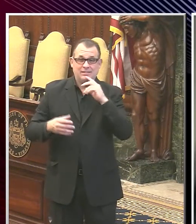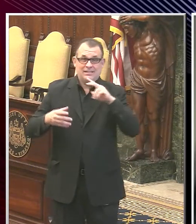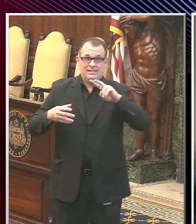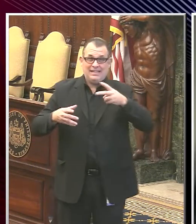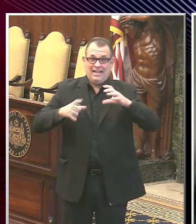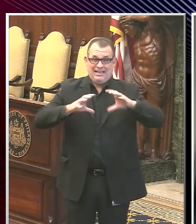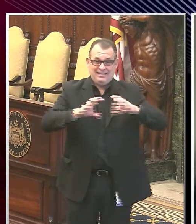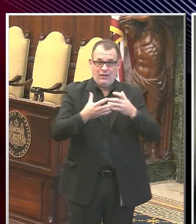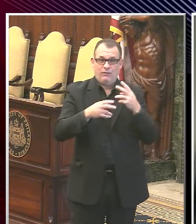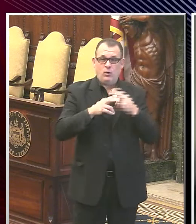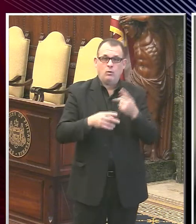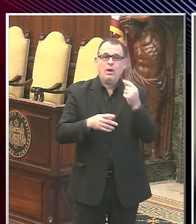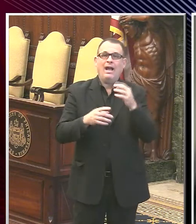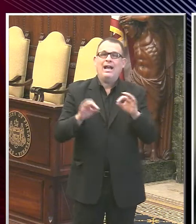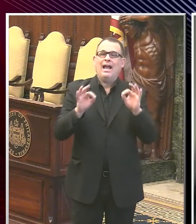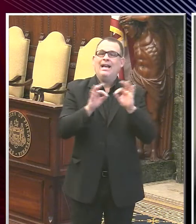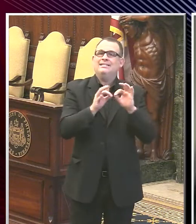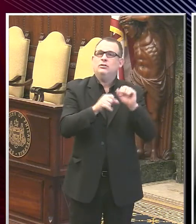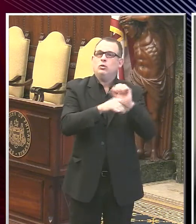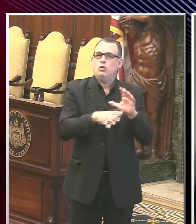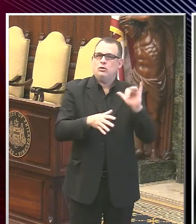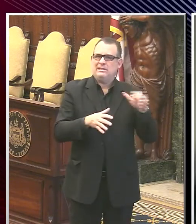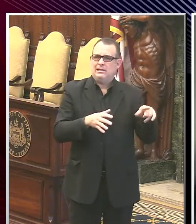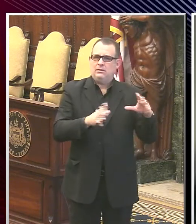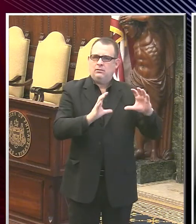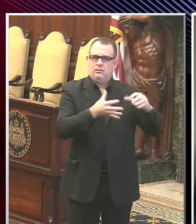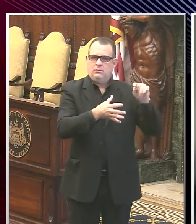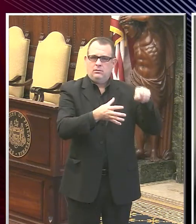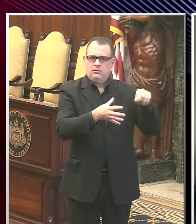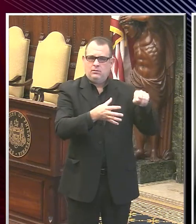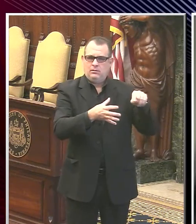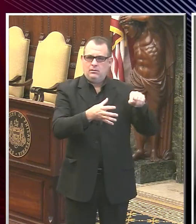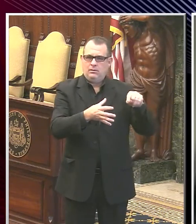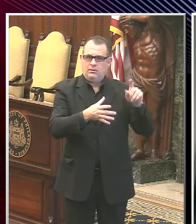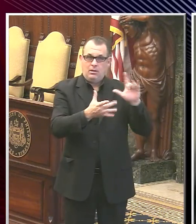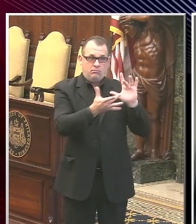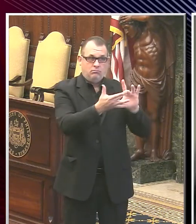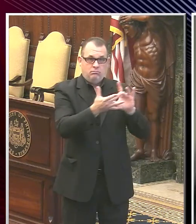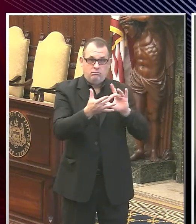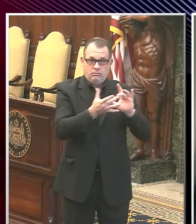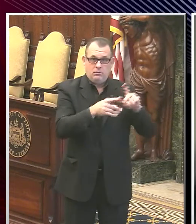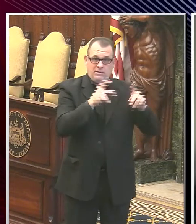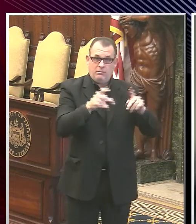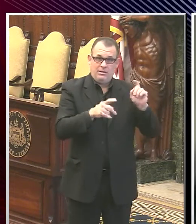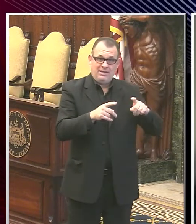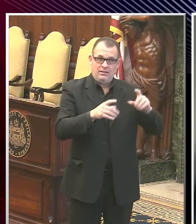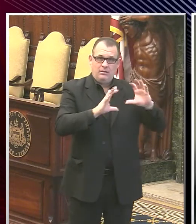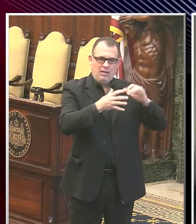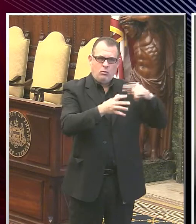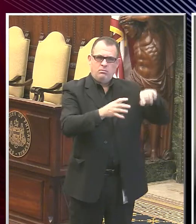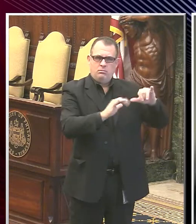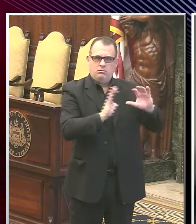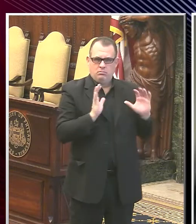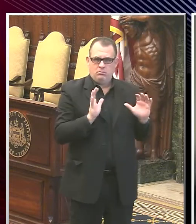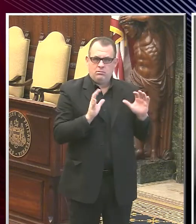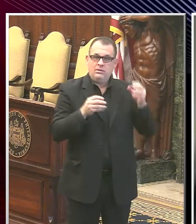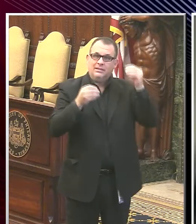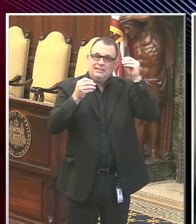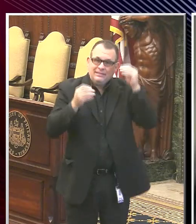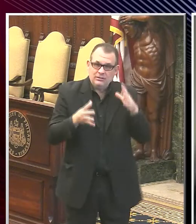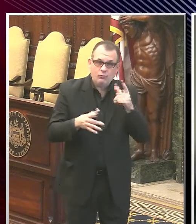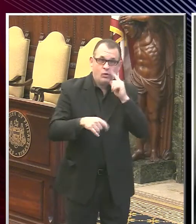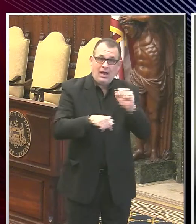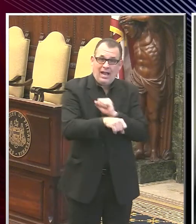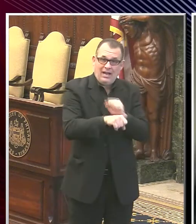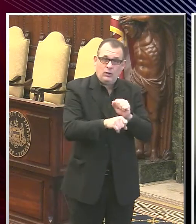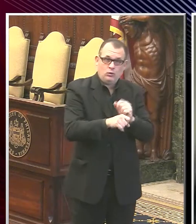infrastructure workers. So workers who have lots of contact with other people are going to be in that group. So if there are teachers who are actively teaching, then it would make sense that they